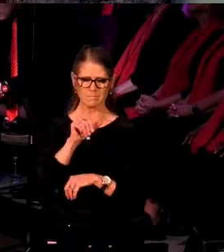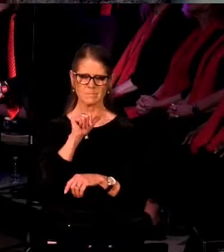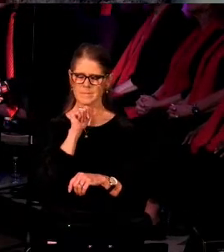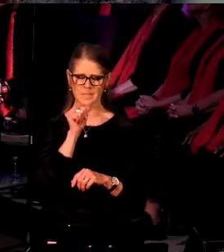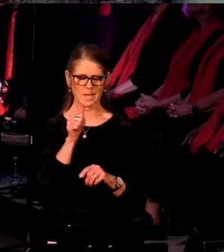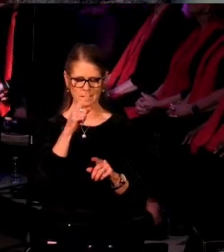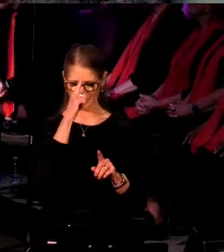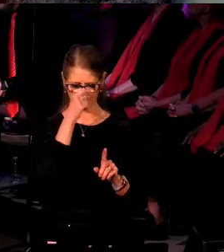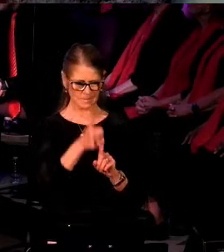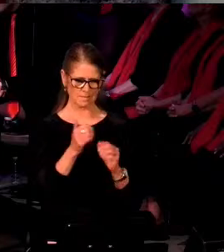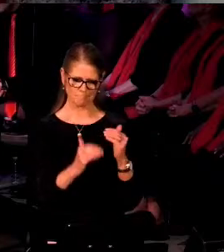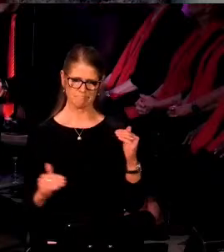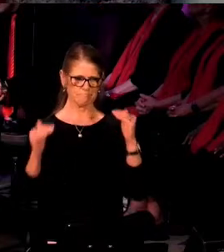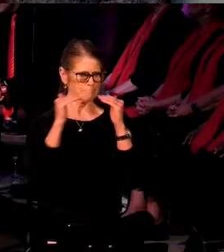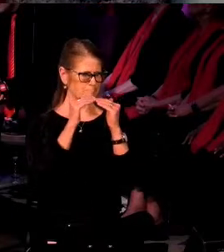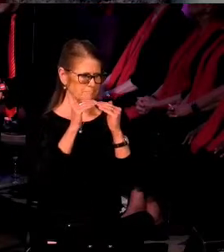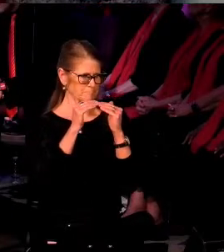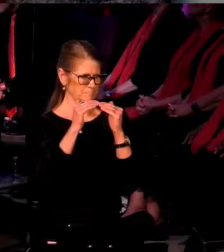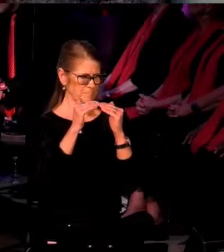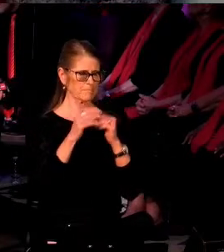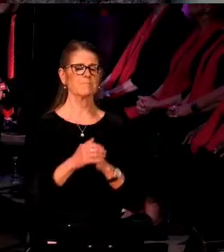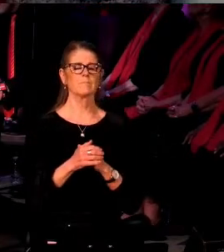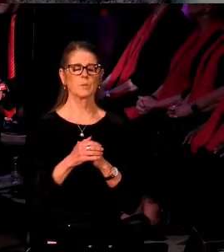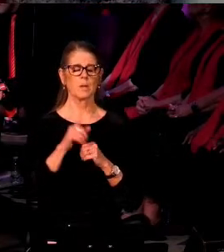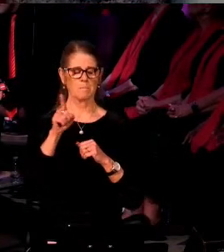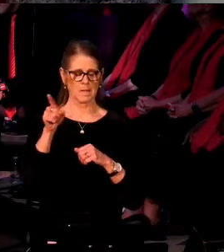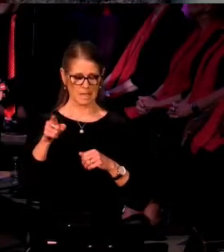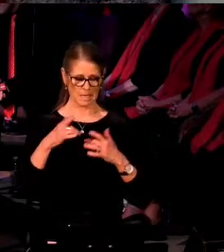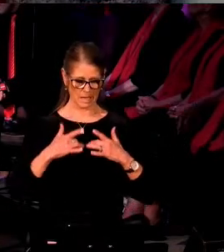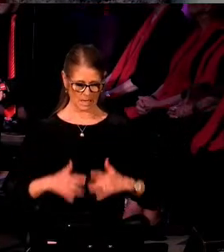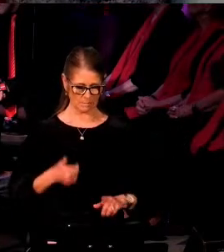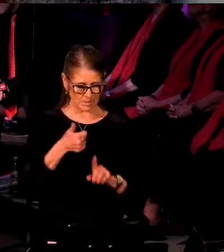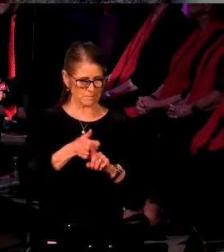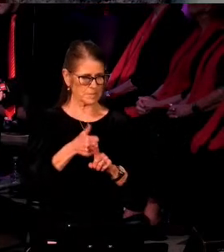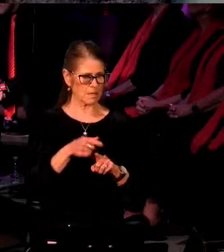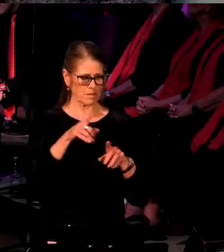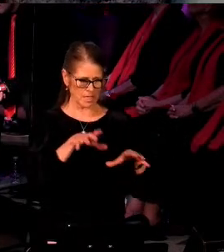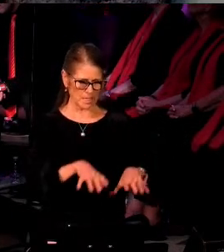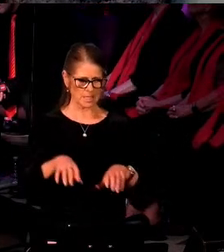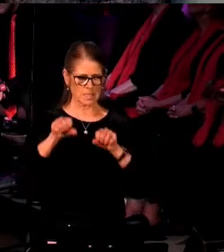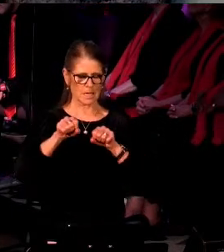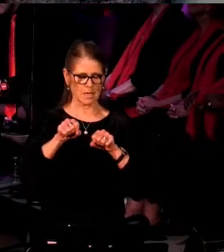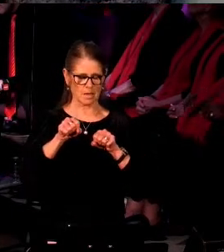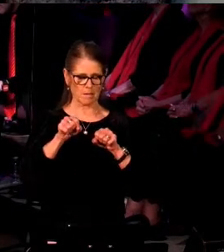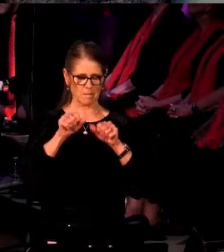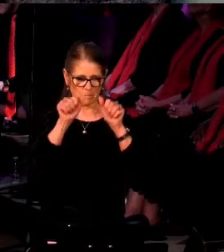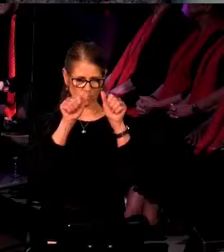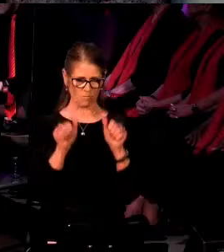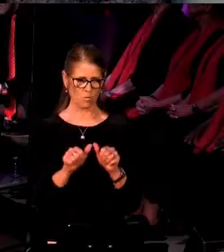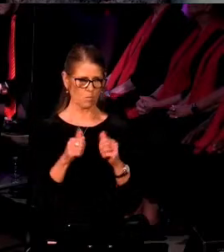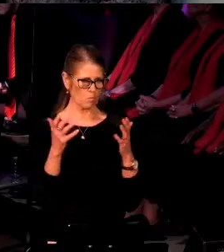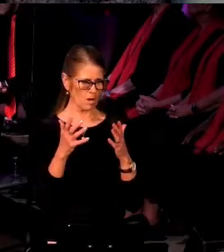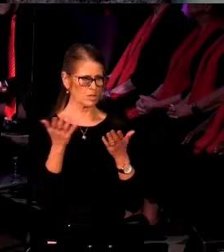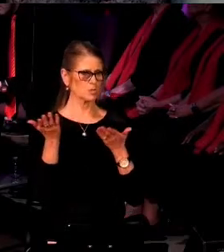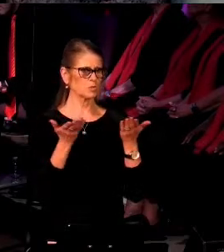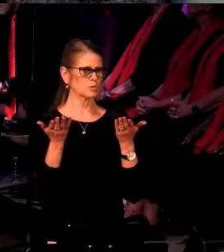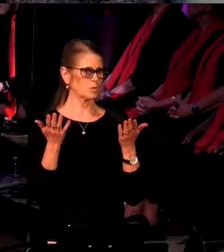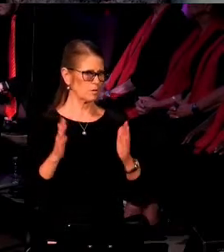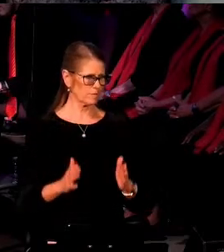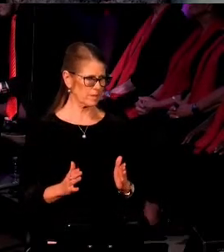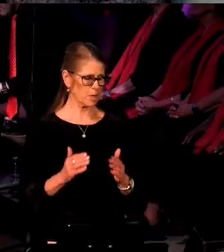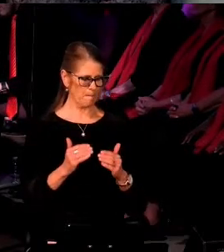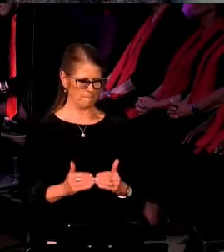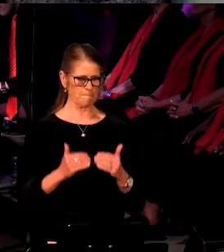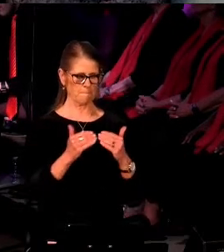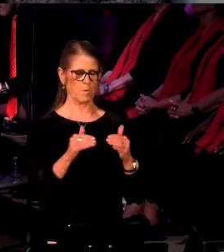God a thing to be held on to, but emptied himself by taking the form of a servant, being born in the likeness of